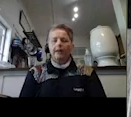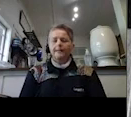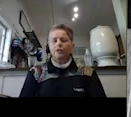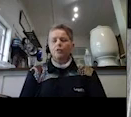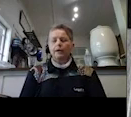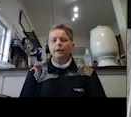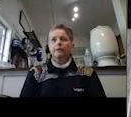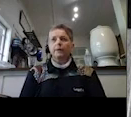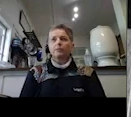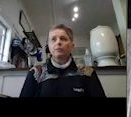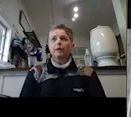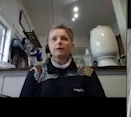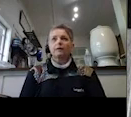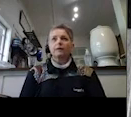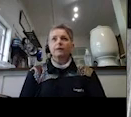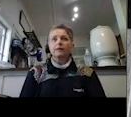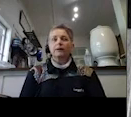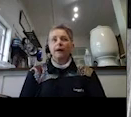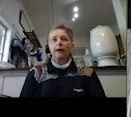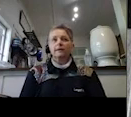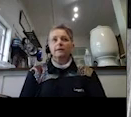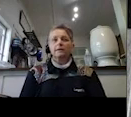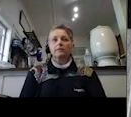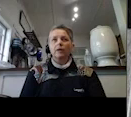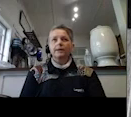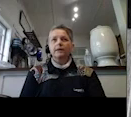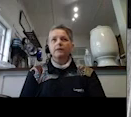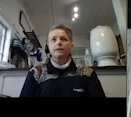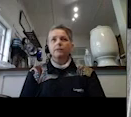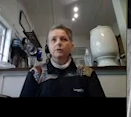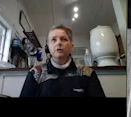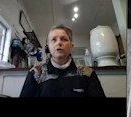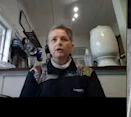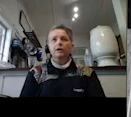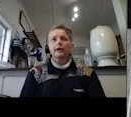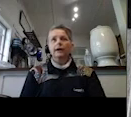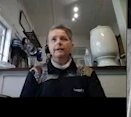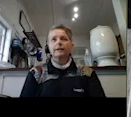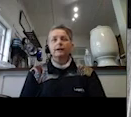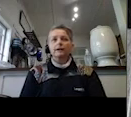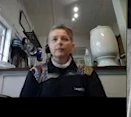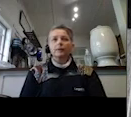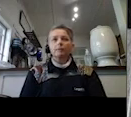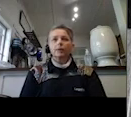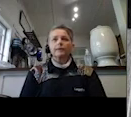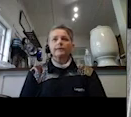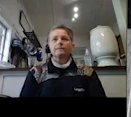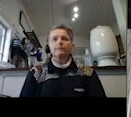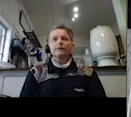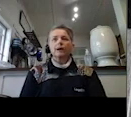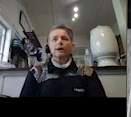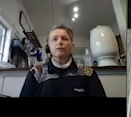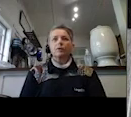bring claims in court against people, and the counsel representative is the prosecutor, and the